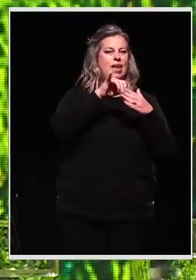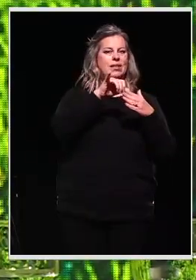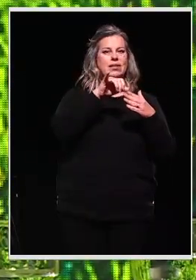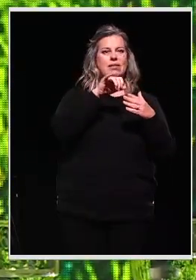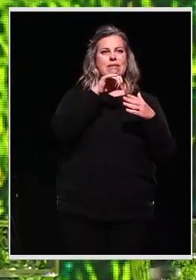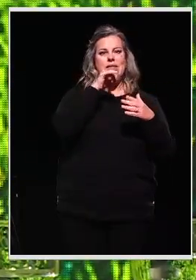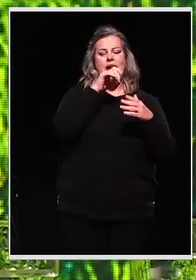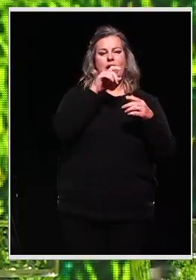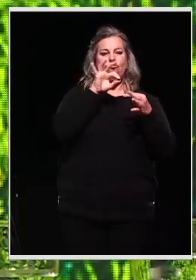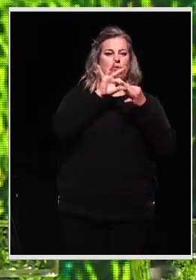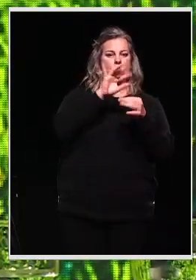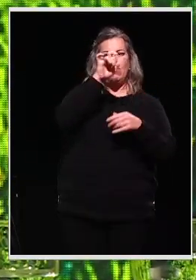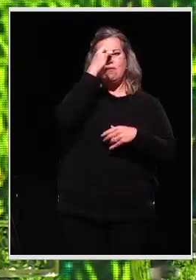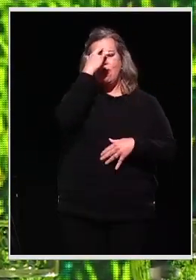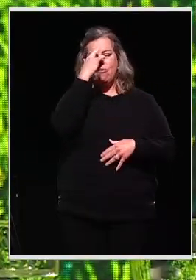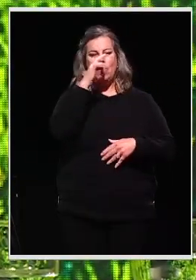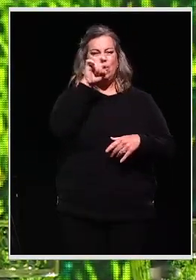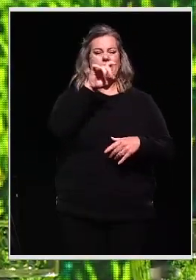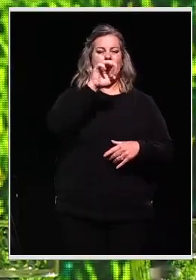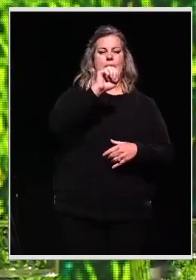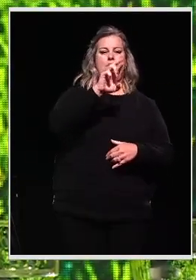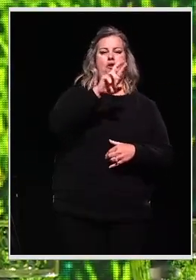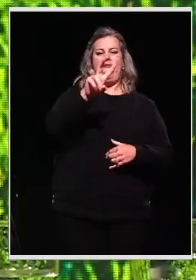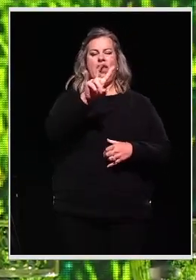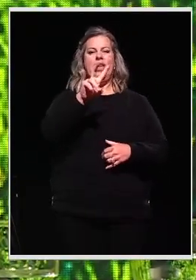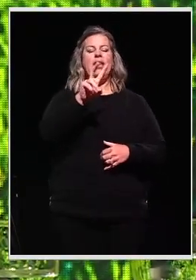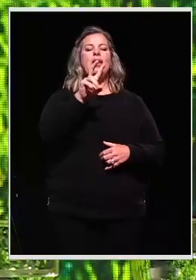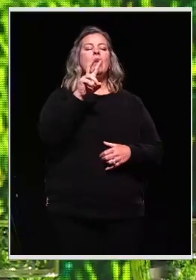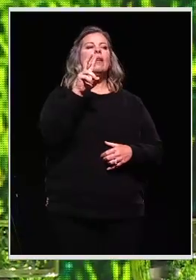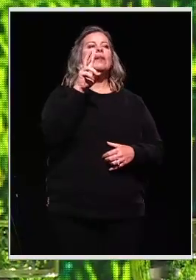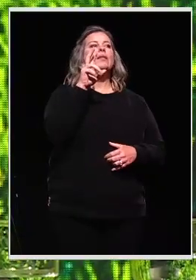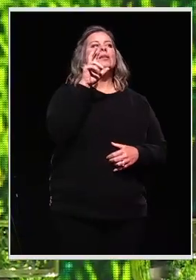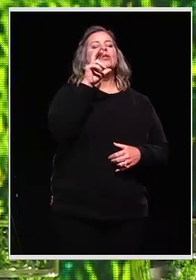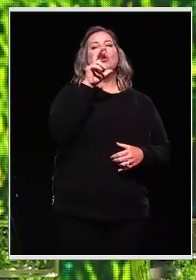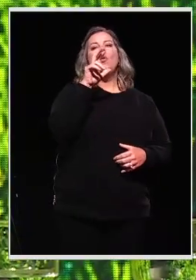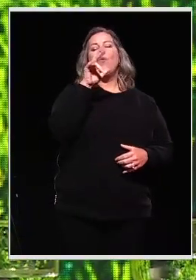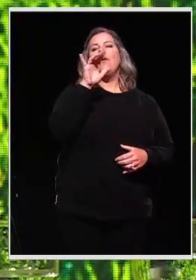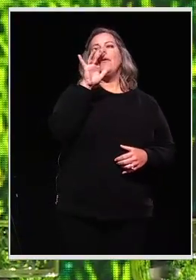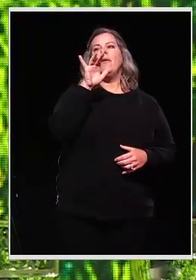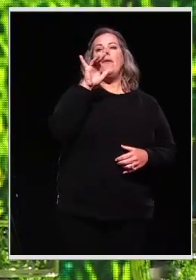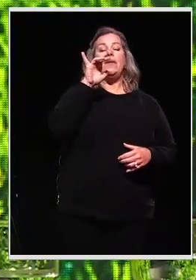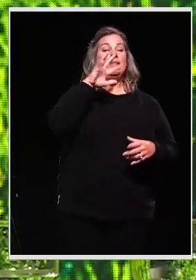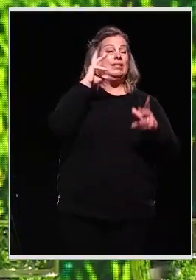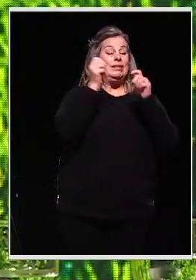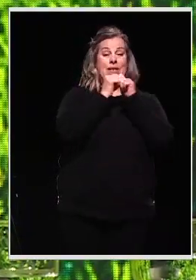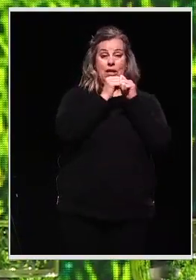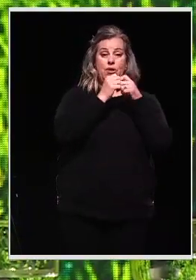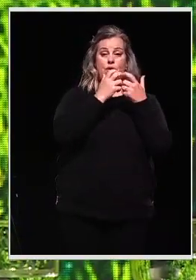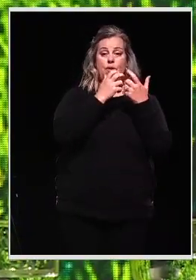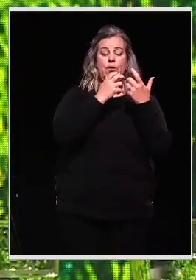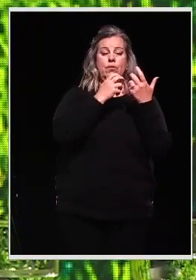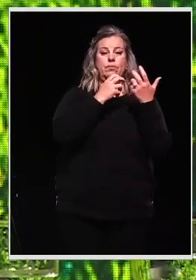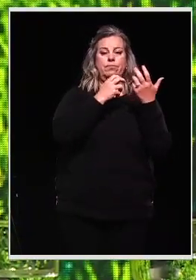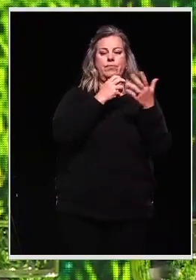MRV, measurement, monitor, verification systems. So these together combined, and I can talk more about some